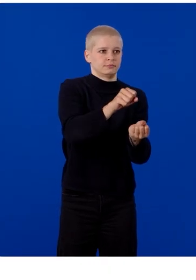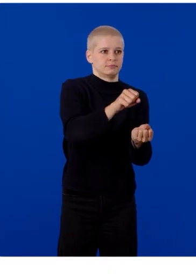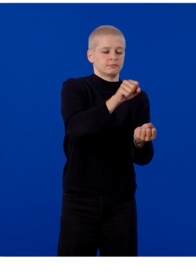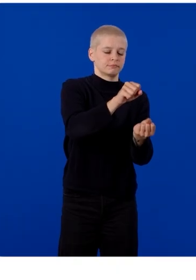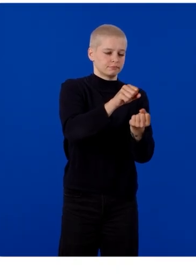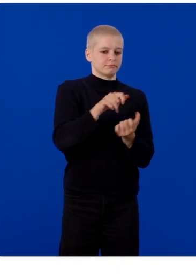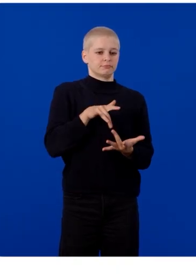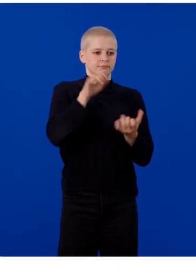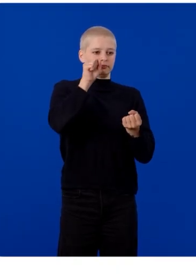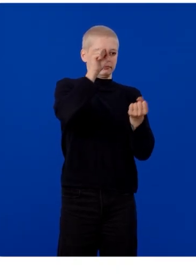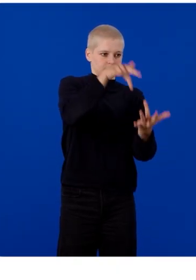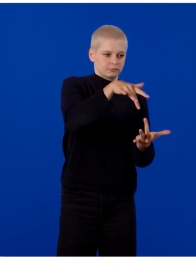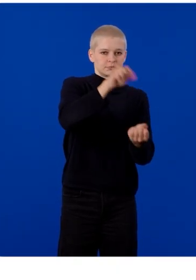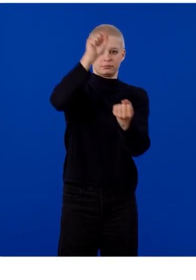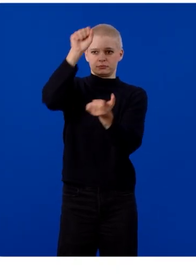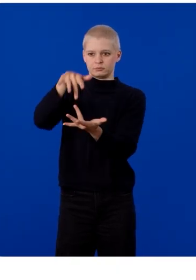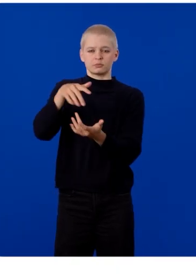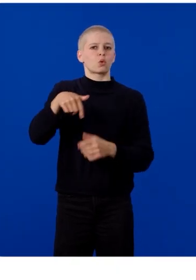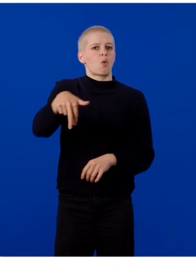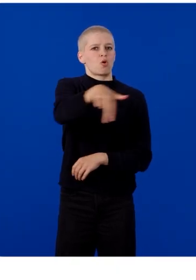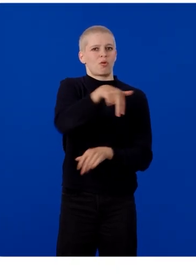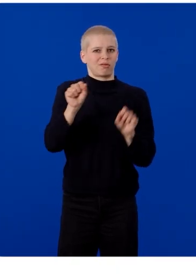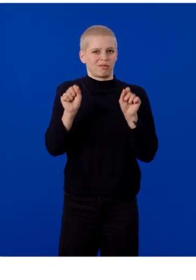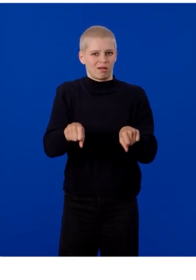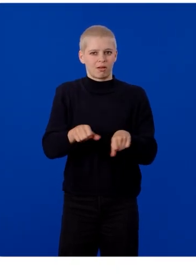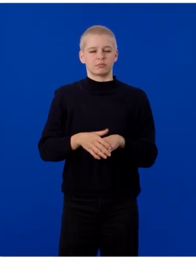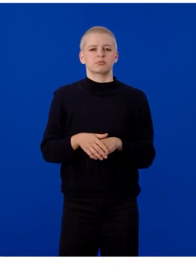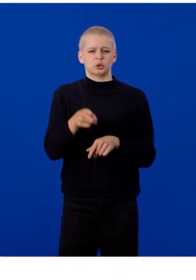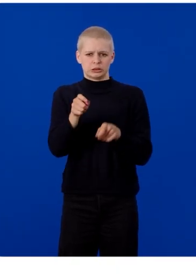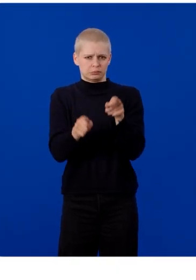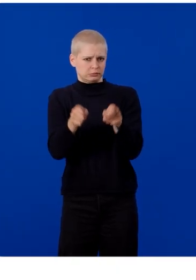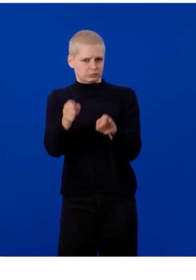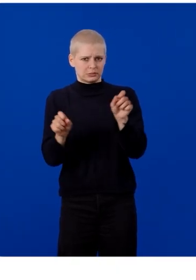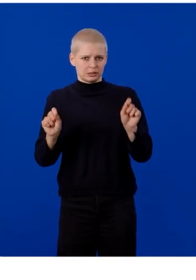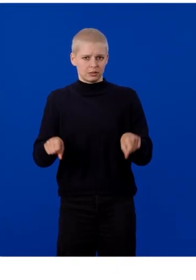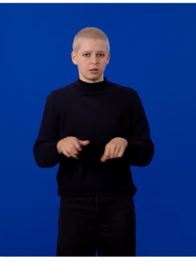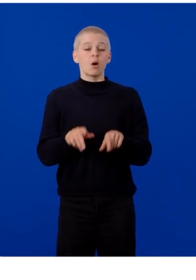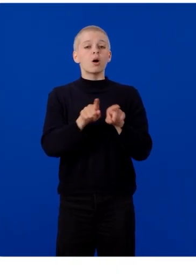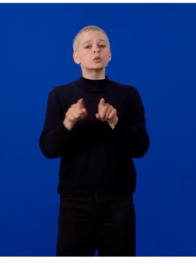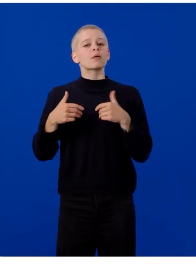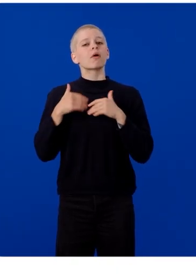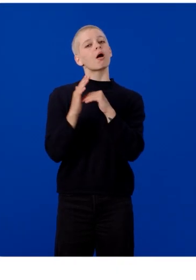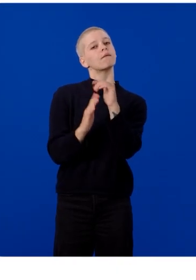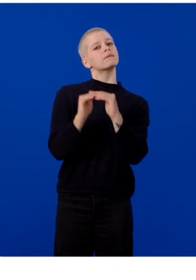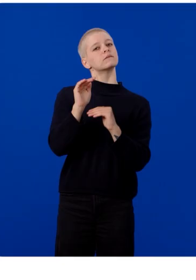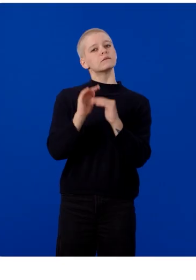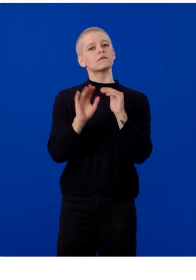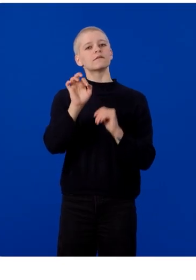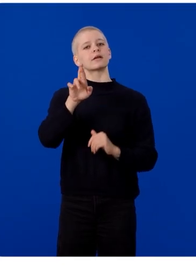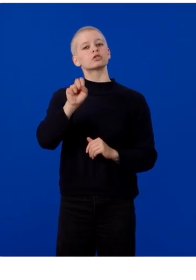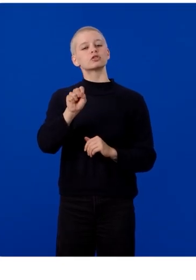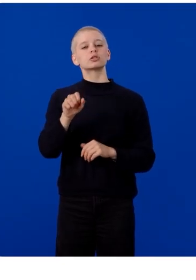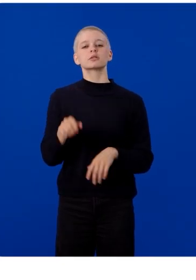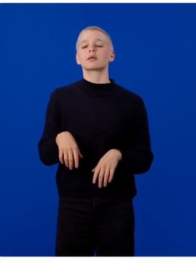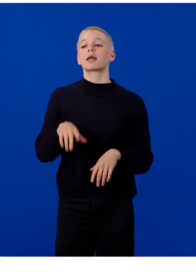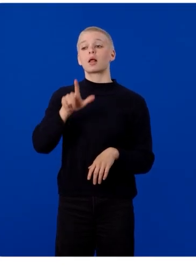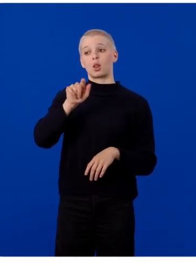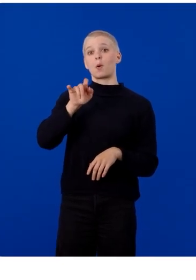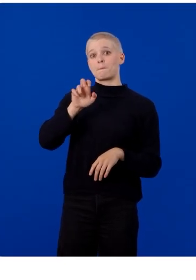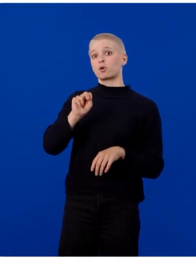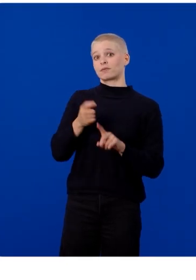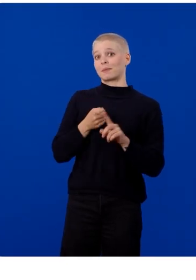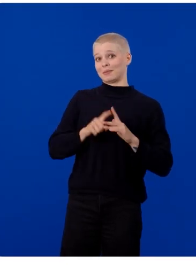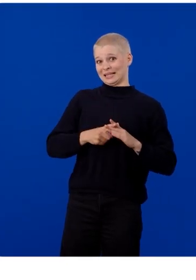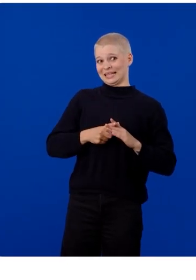The system is performant and fully configurable. We've also built in comfort features like locomotion vignetting with